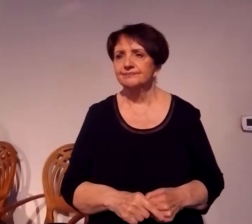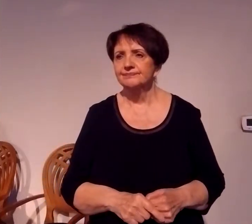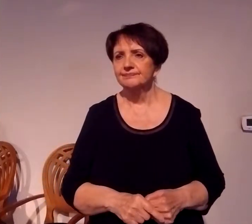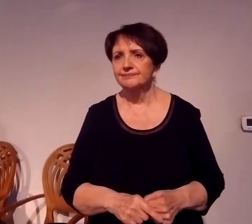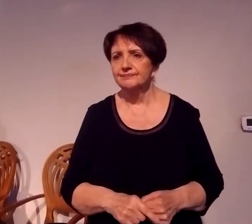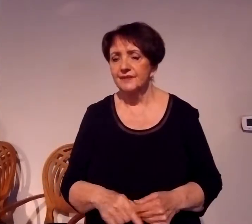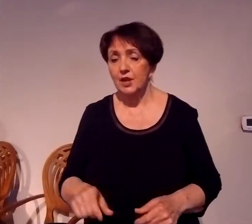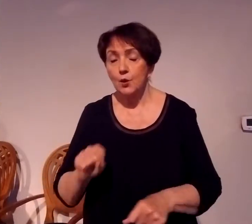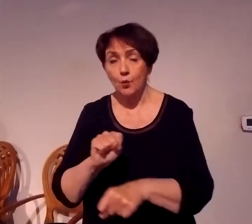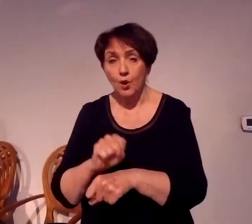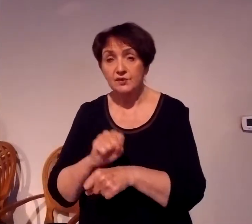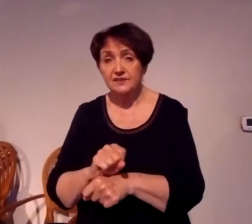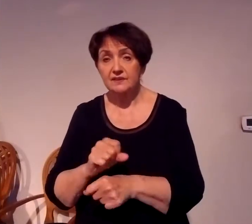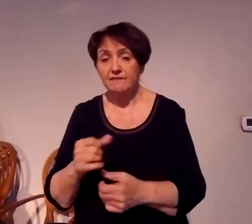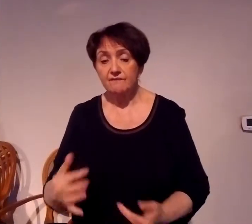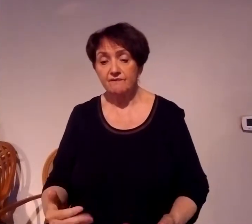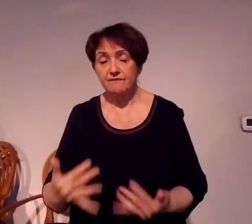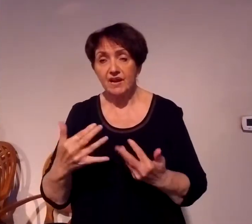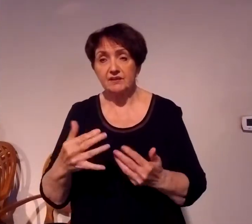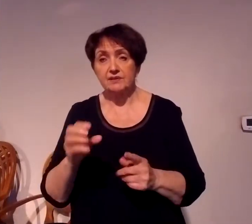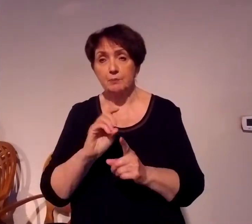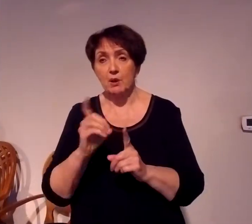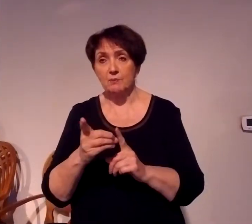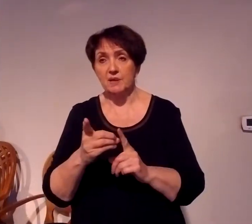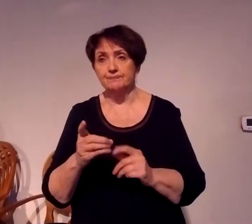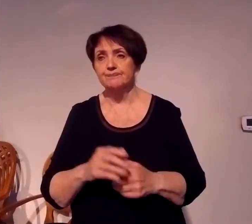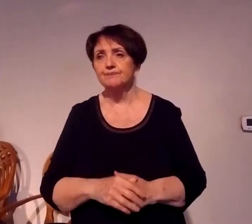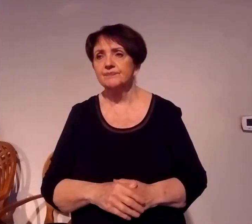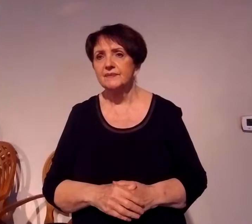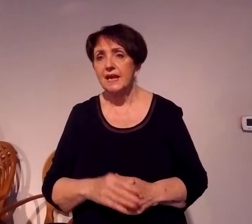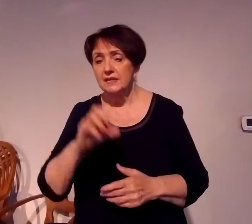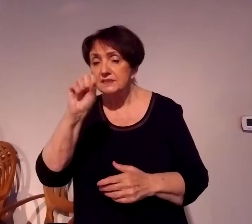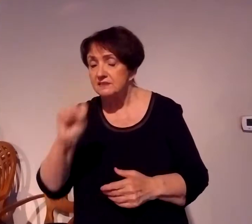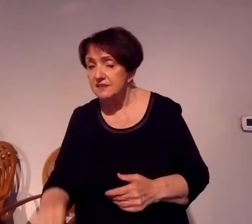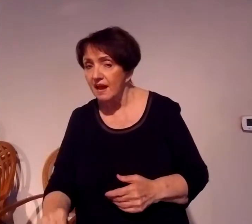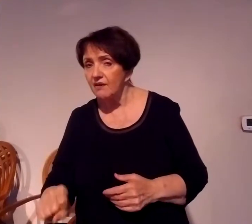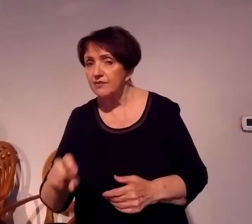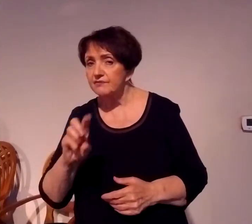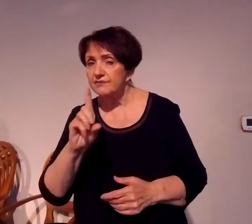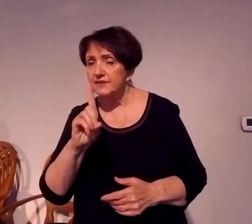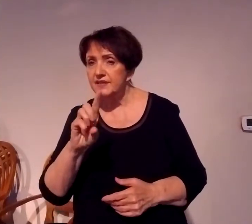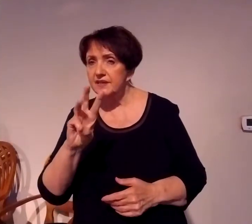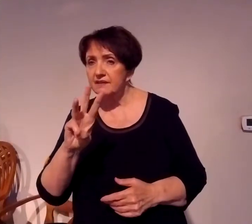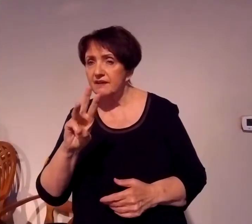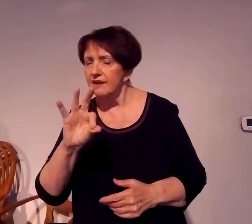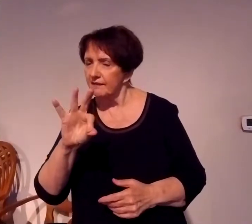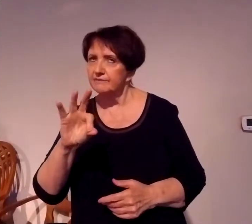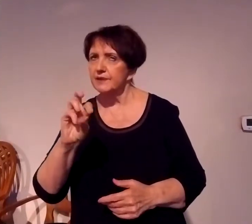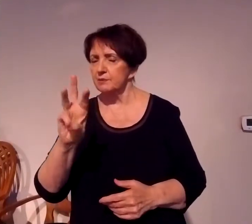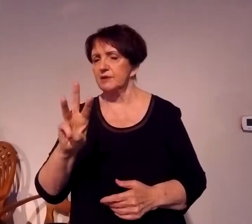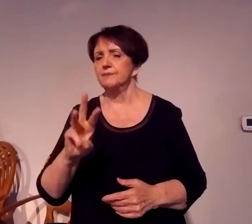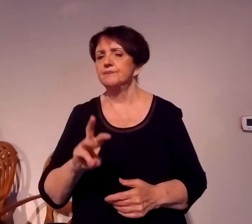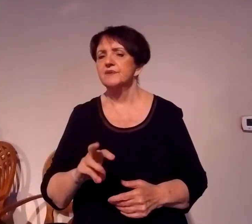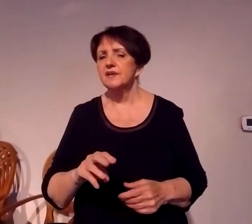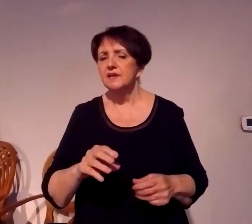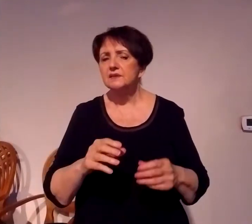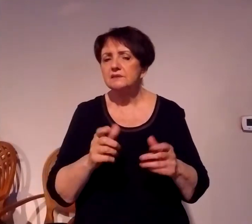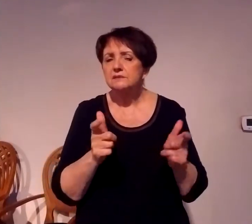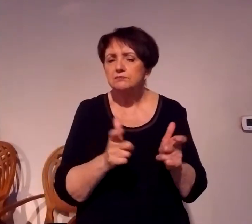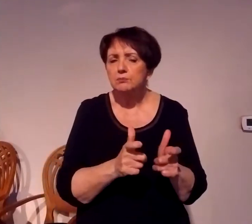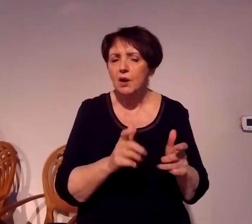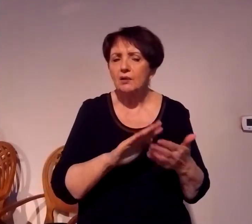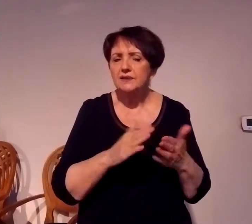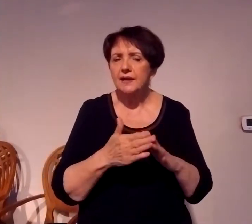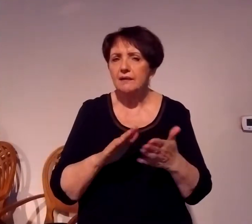is that he works in a fire department south of the DFW Metroplex in a borderline small town